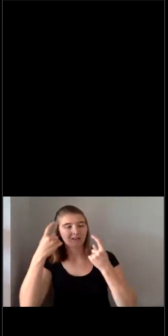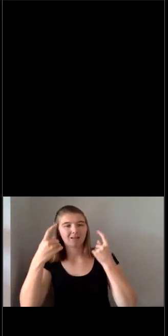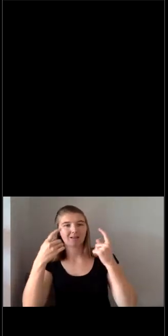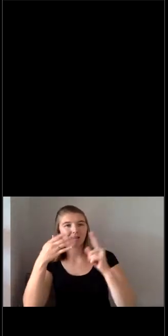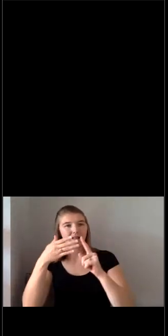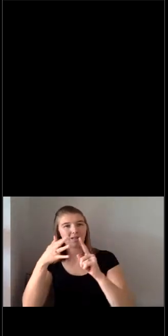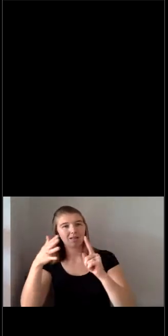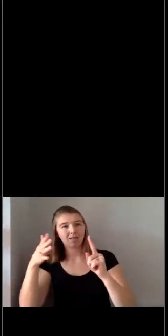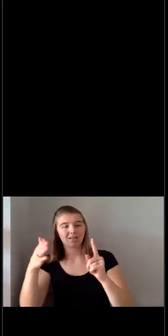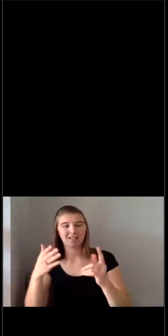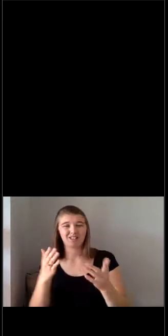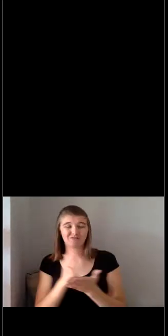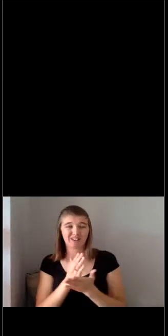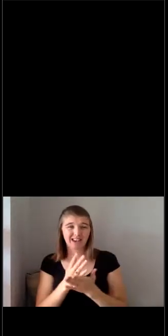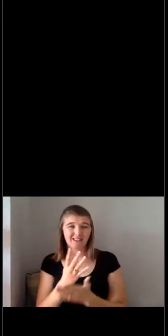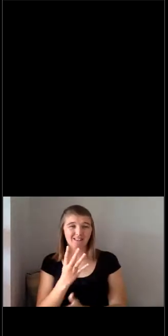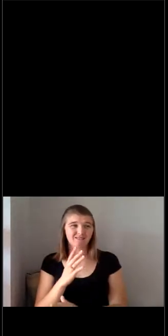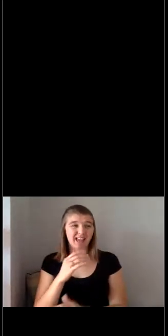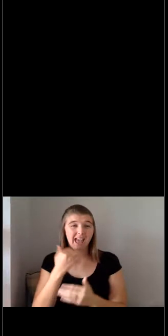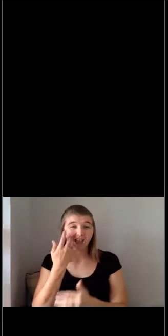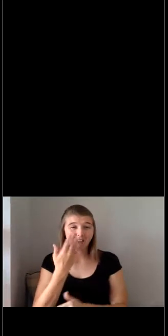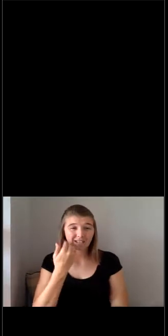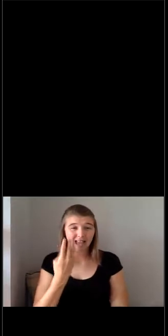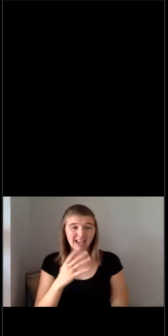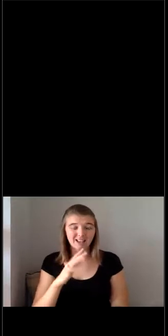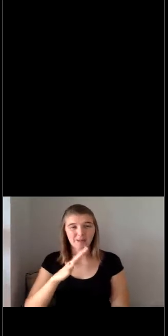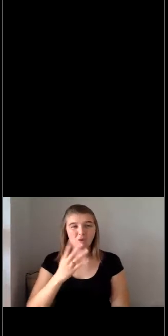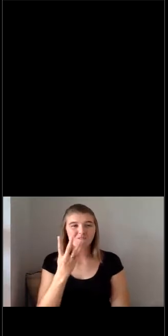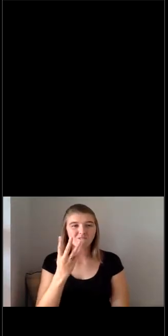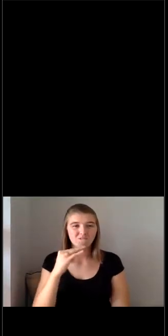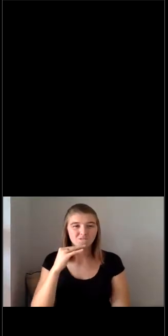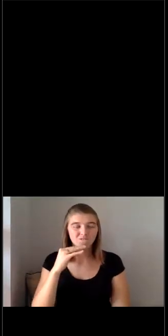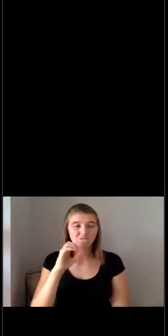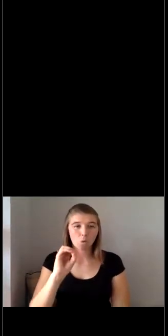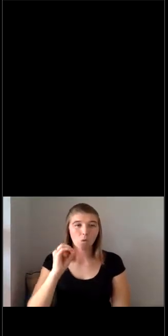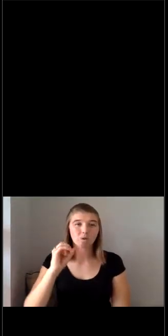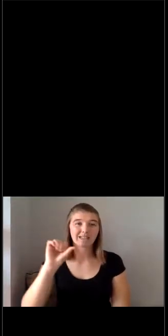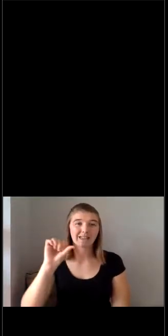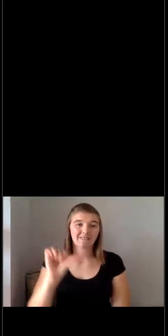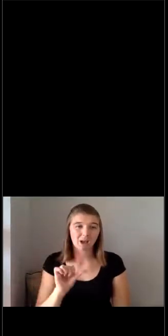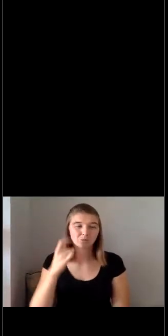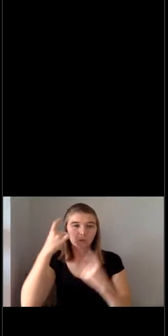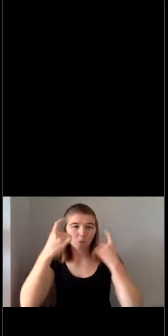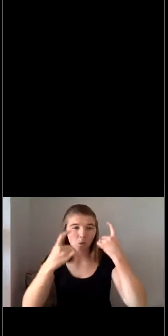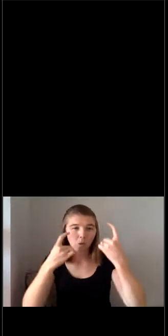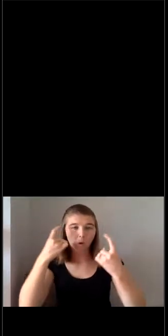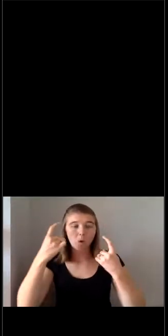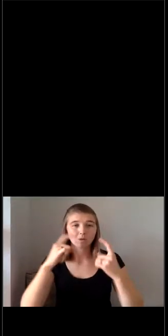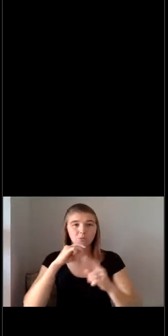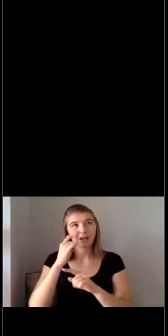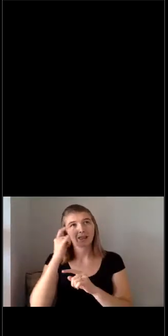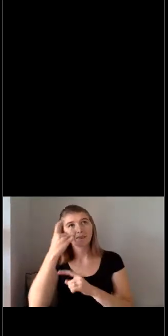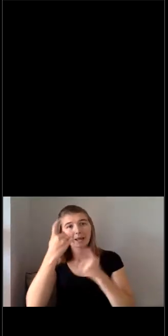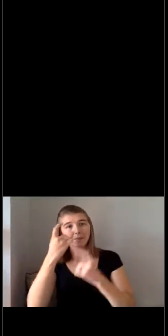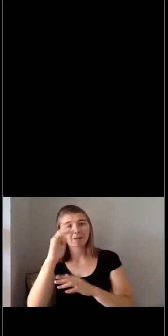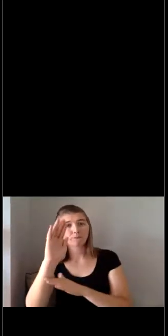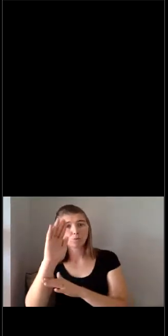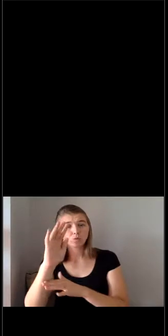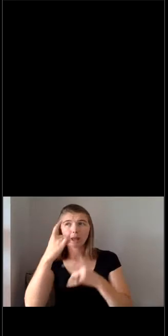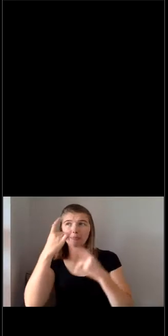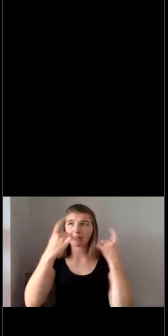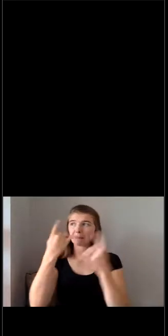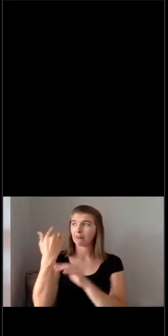60,000 thoughts a day. So obviously we have a lot of thoughts, and our thoughts are constantly drifting either to the past or to the future. Maybe we're worried about something that